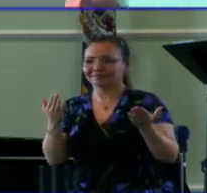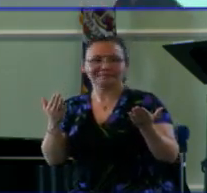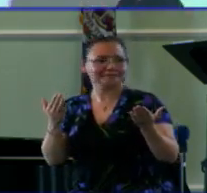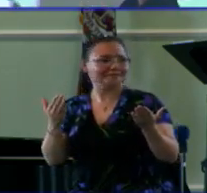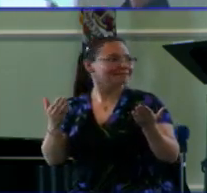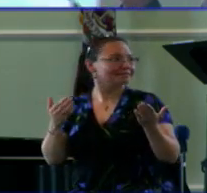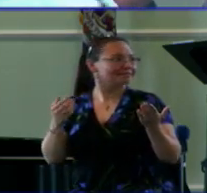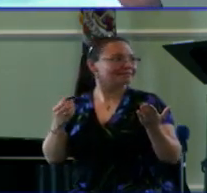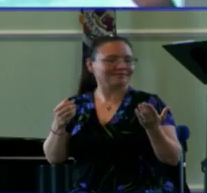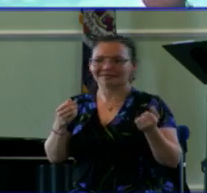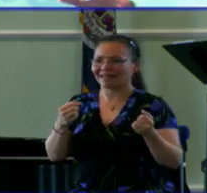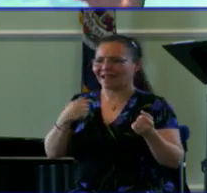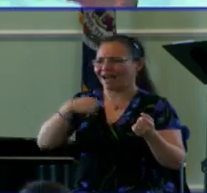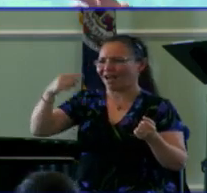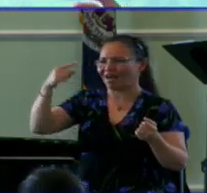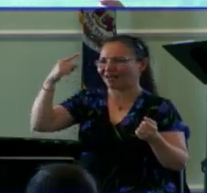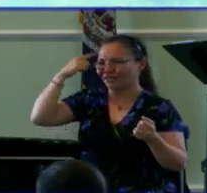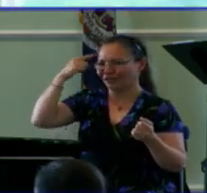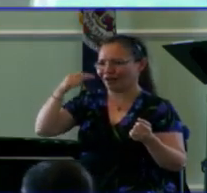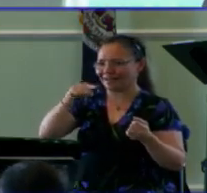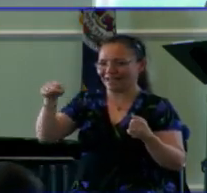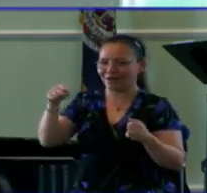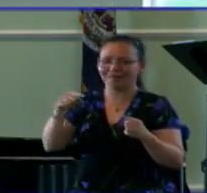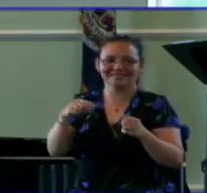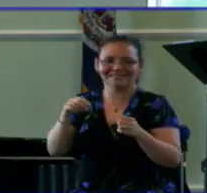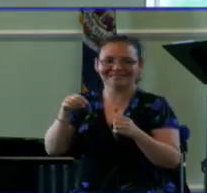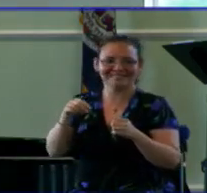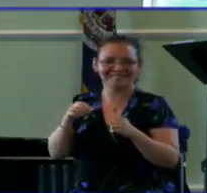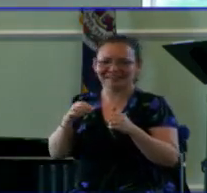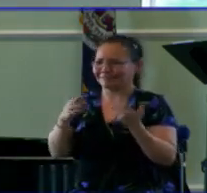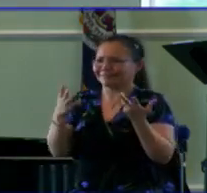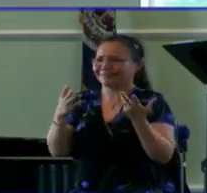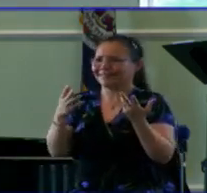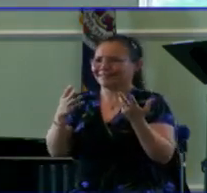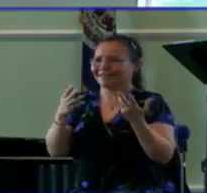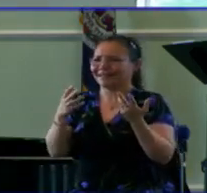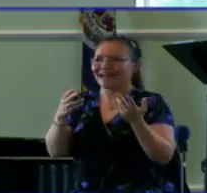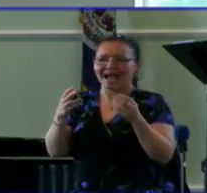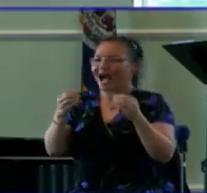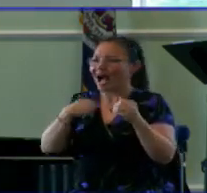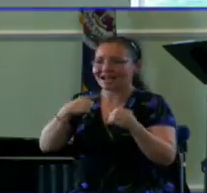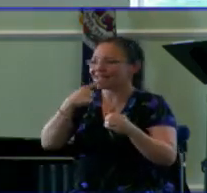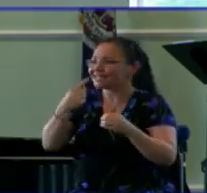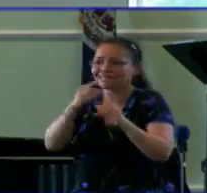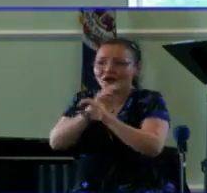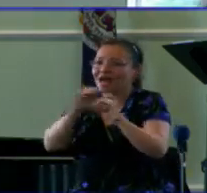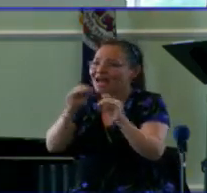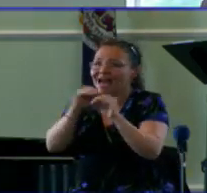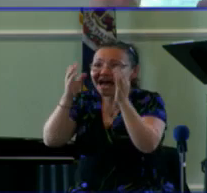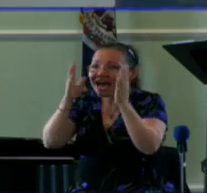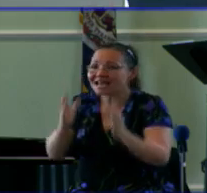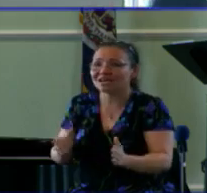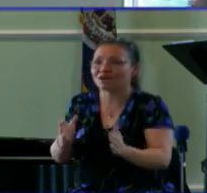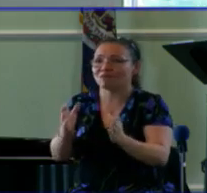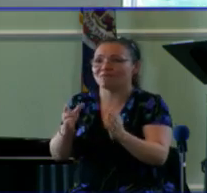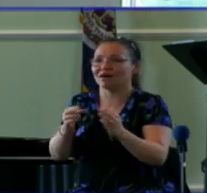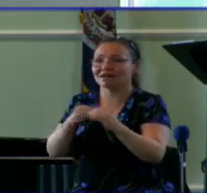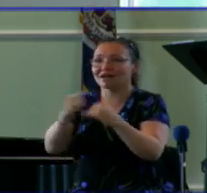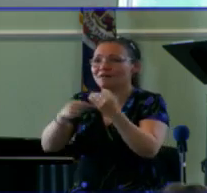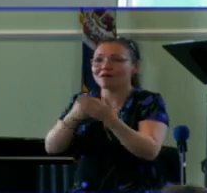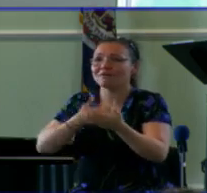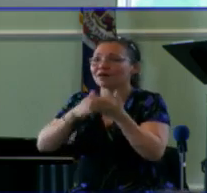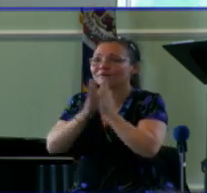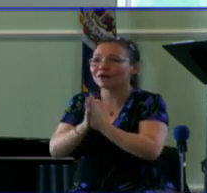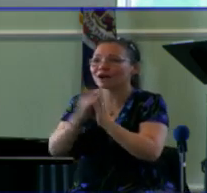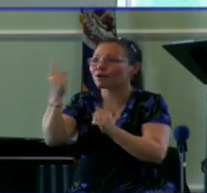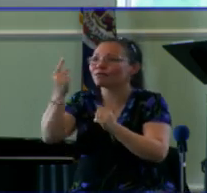I thought he was some kind of a wizard because I said, how did he know? I didn't tell anyone. The only one that knew was God.